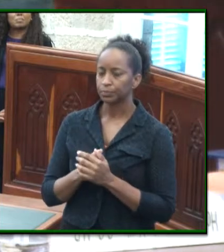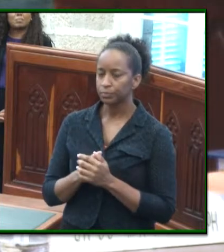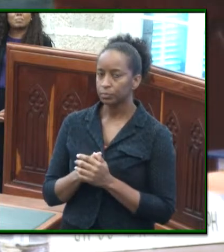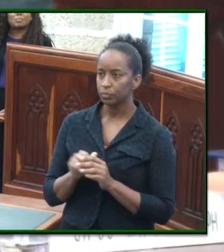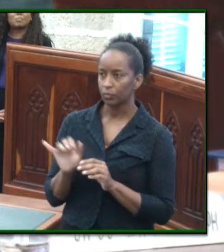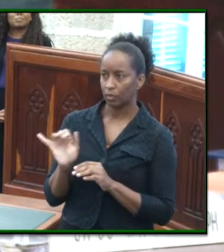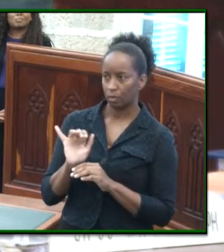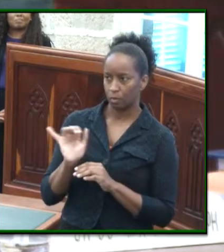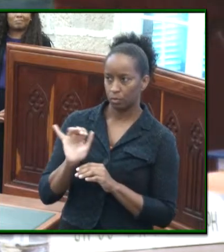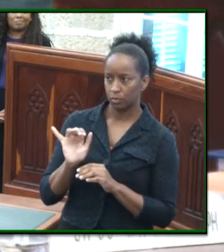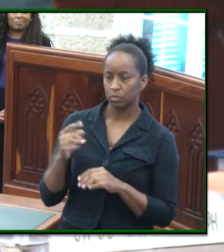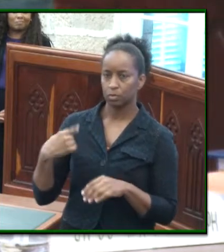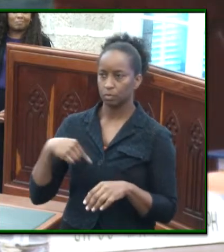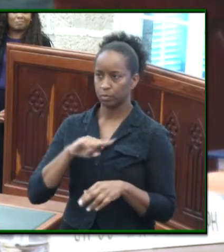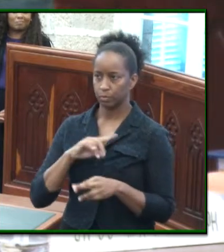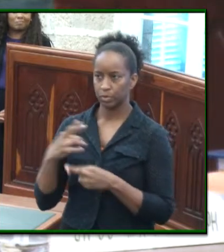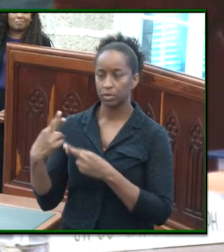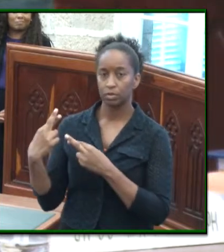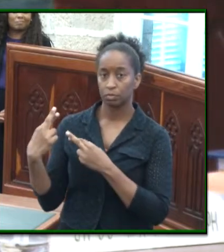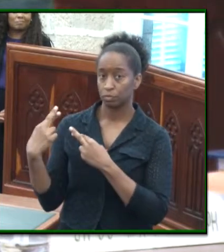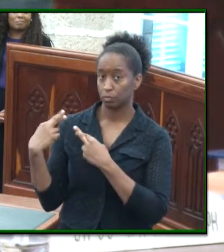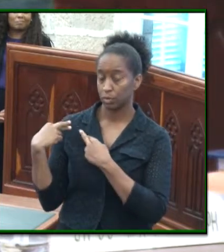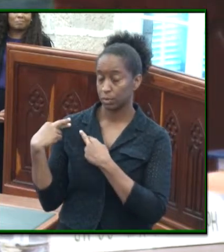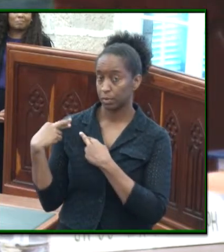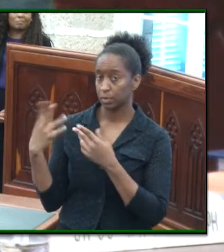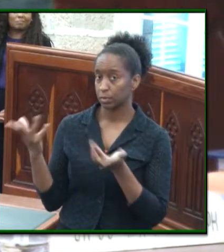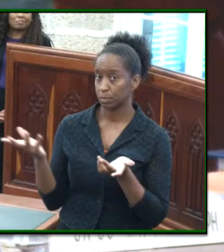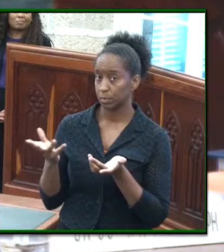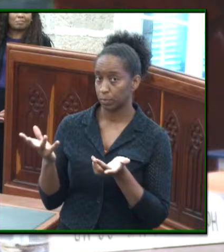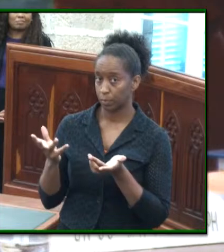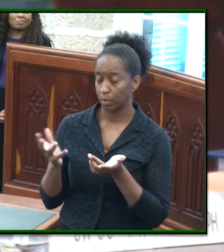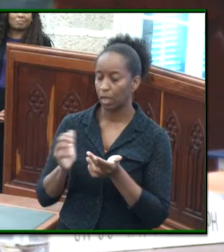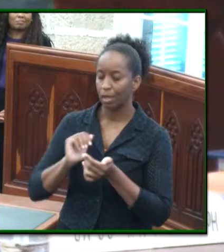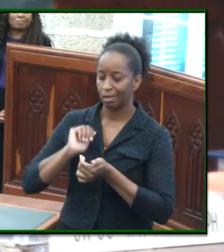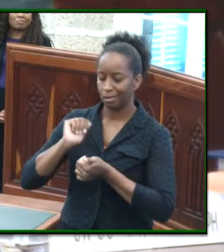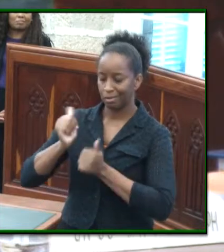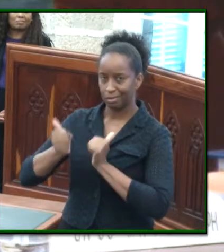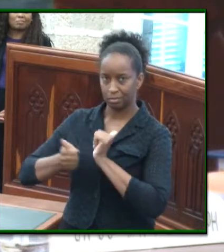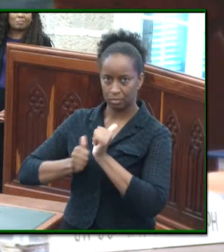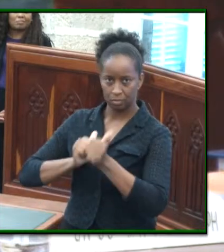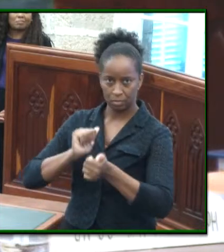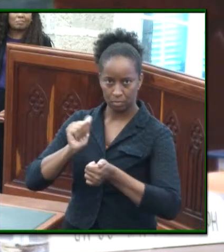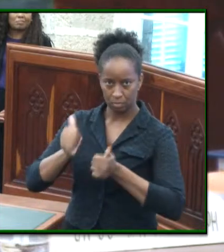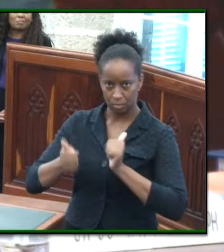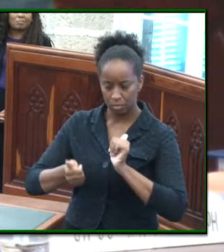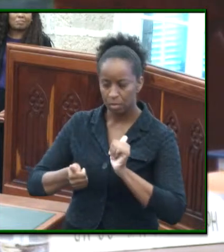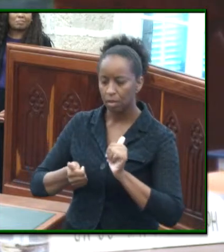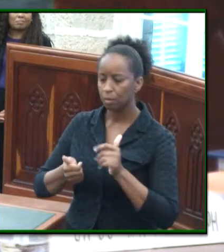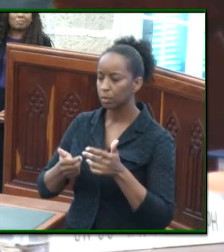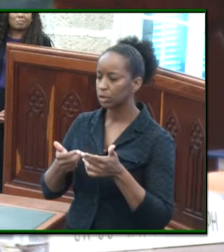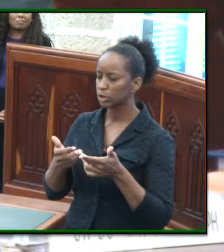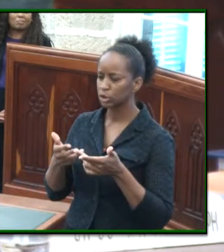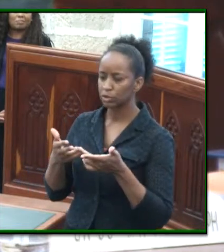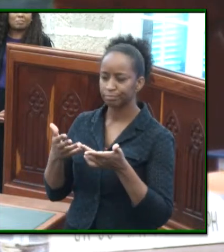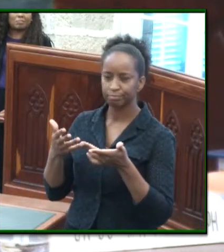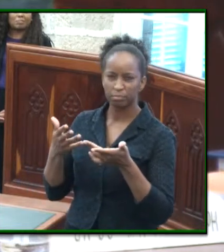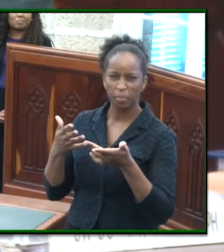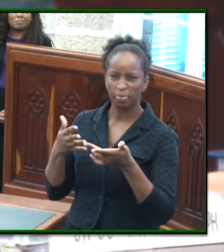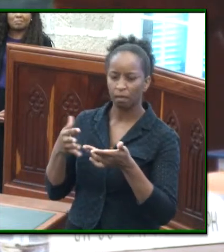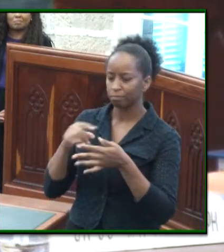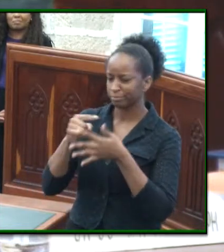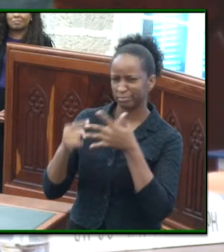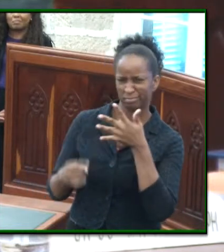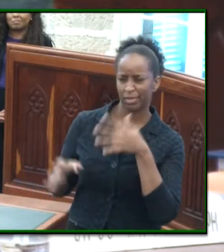have a responsibility to put in place mechanisms to stop people from entering into a life of crime, or if they want to opt